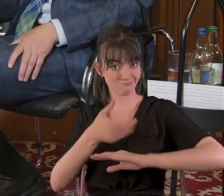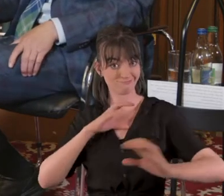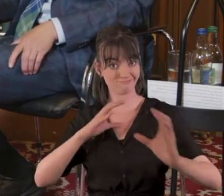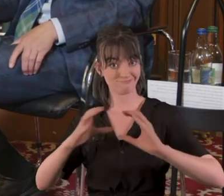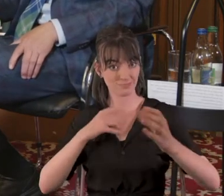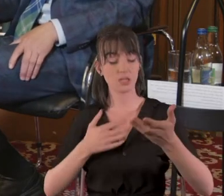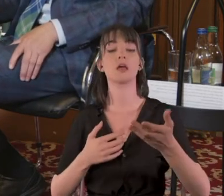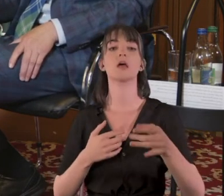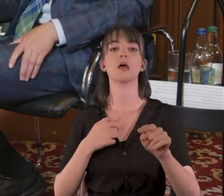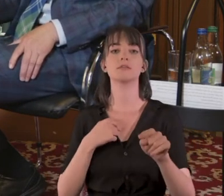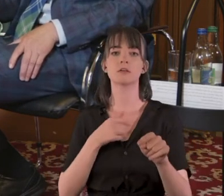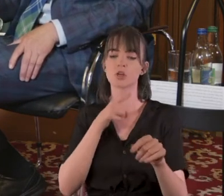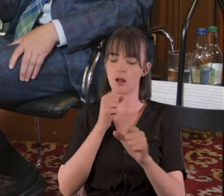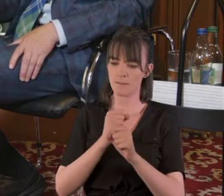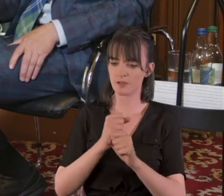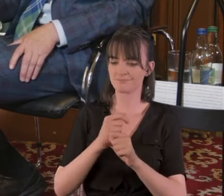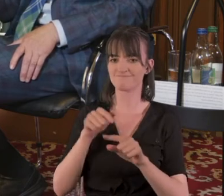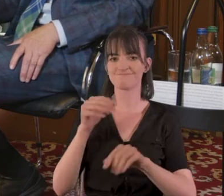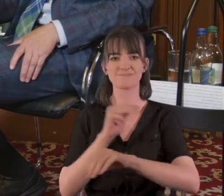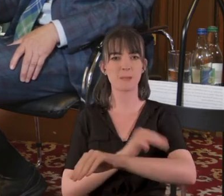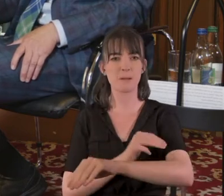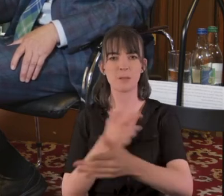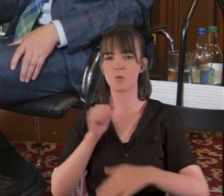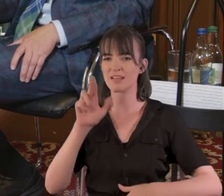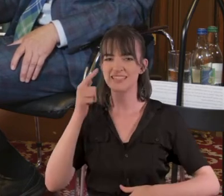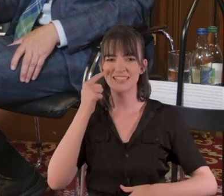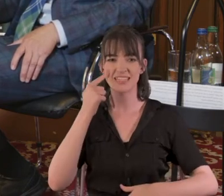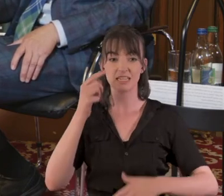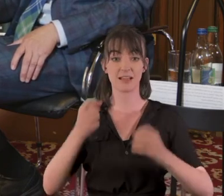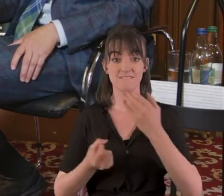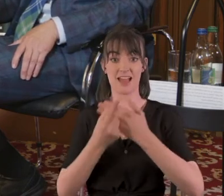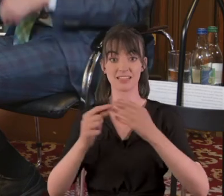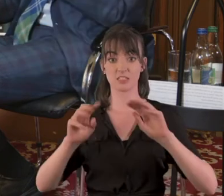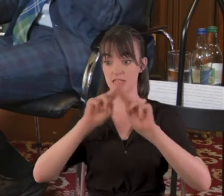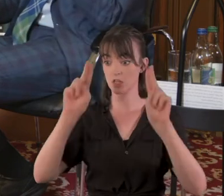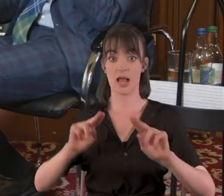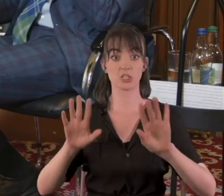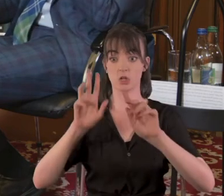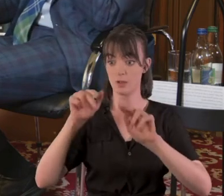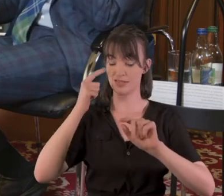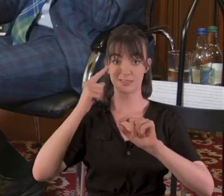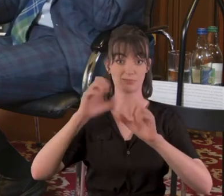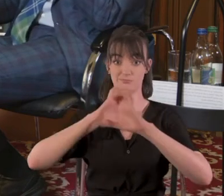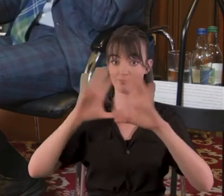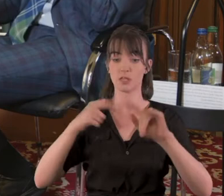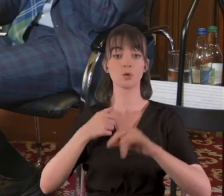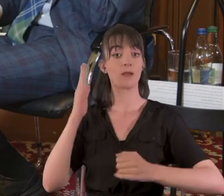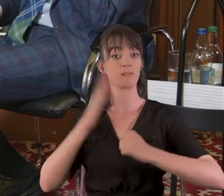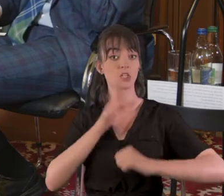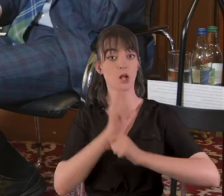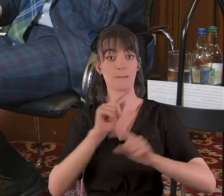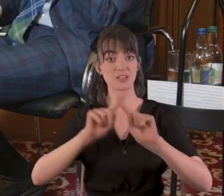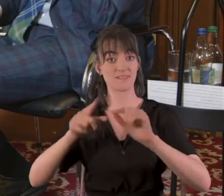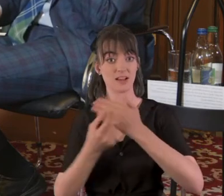been the whole issue of seeing these events in the wider international context. We've spoken about them in the context of the